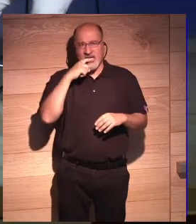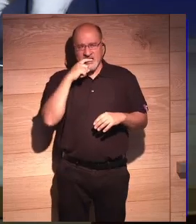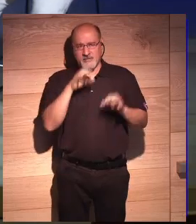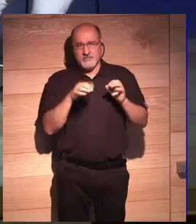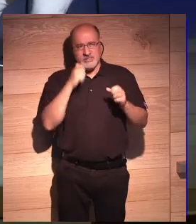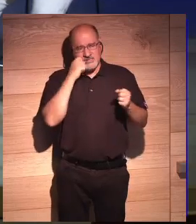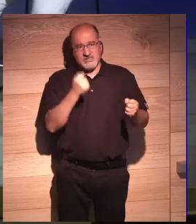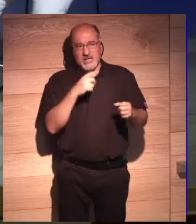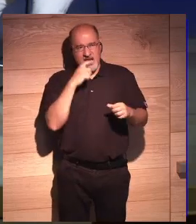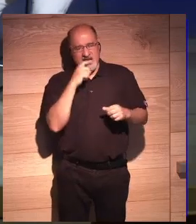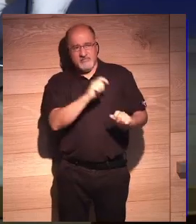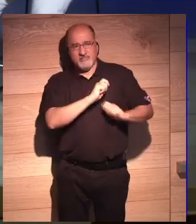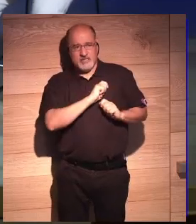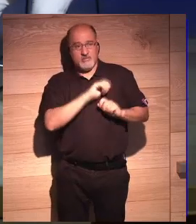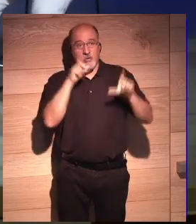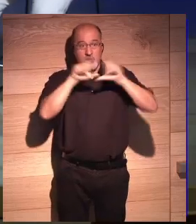it's a little bit of,